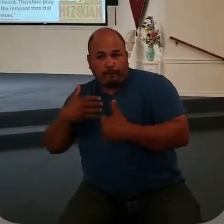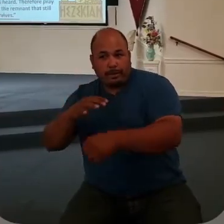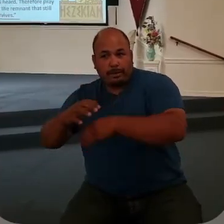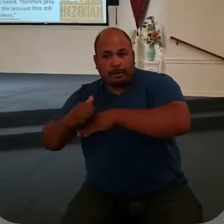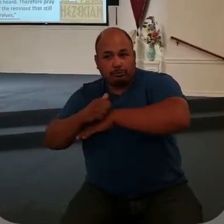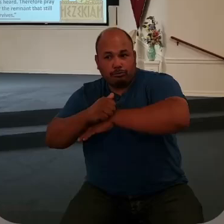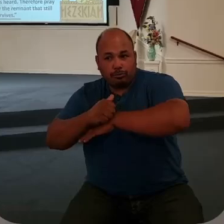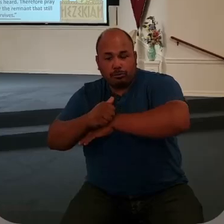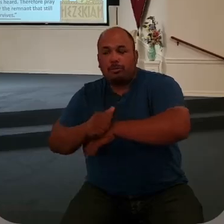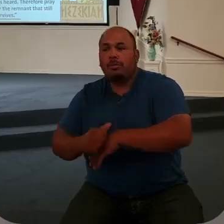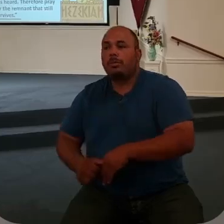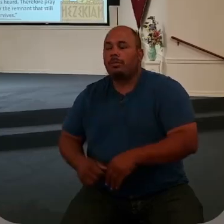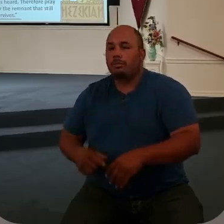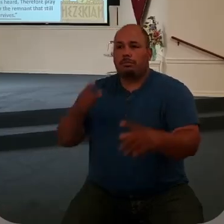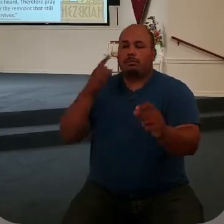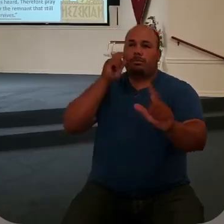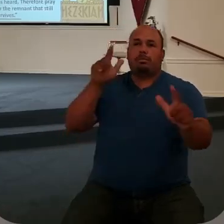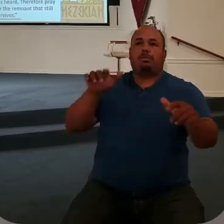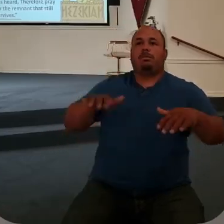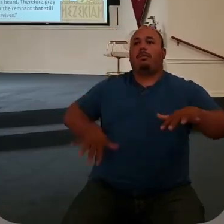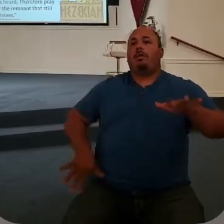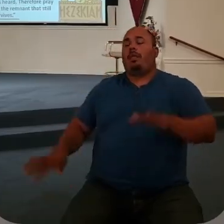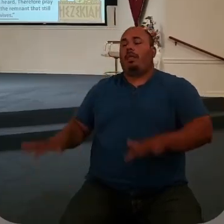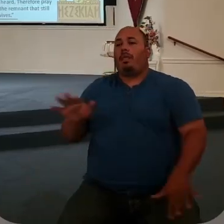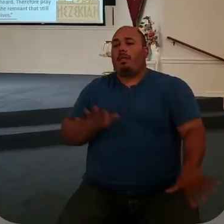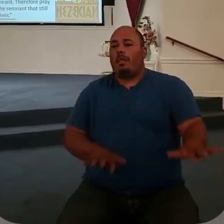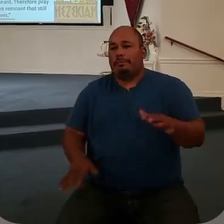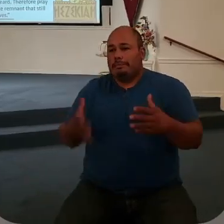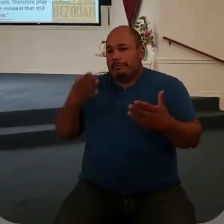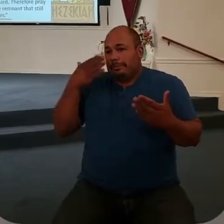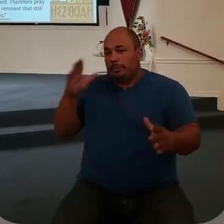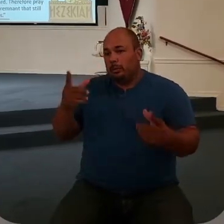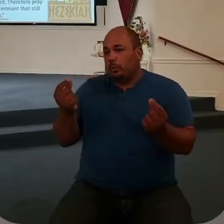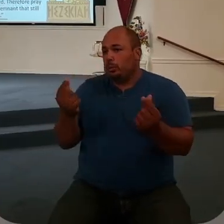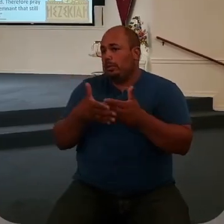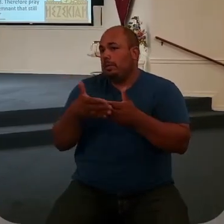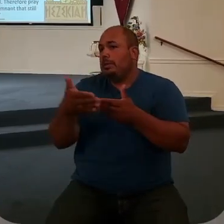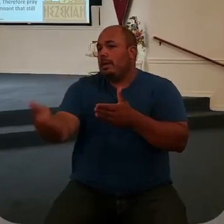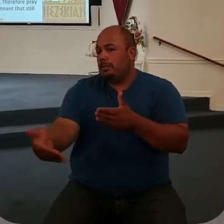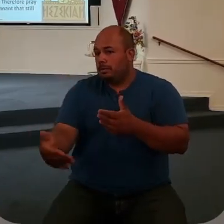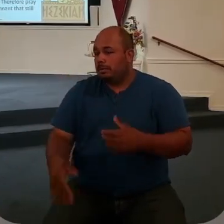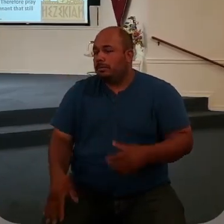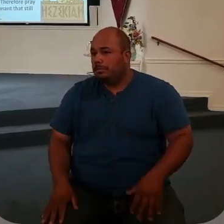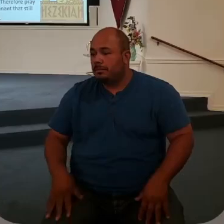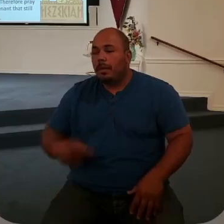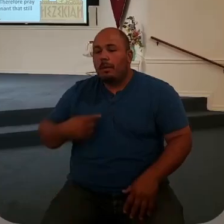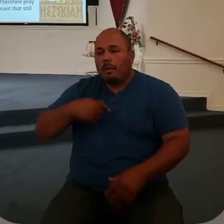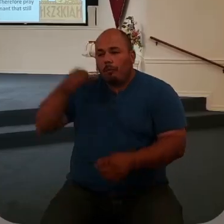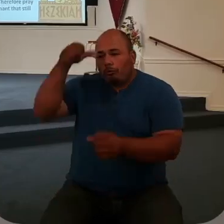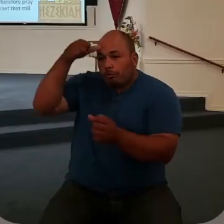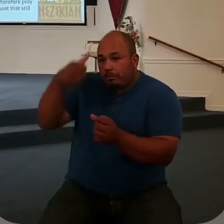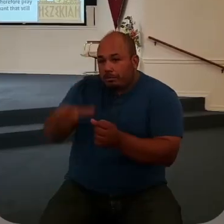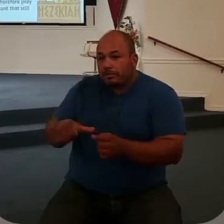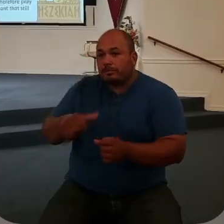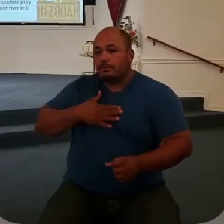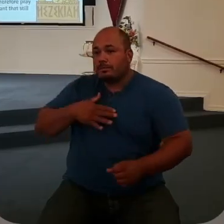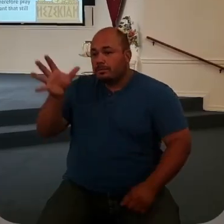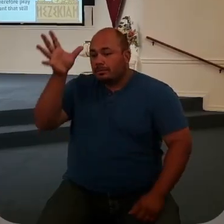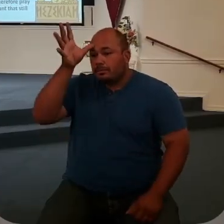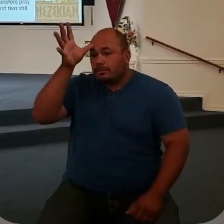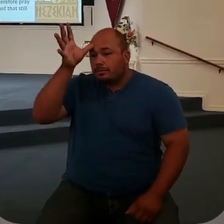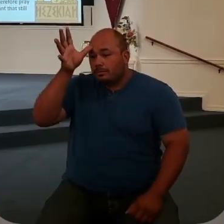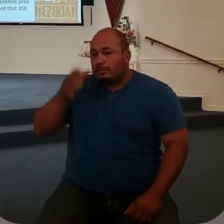That was a big surprise. None of us knew what would happen next. But I remember my dad right there in the car at that